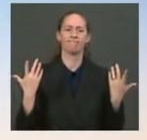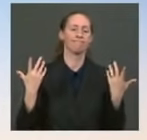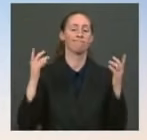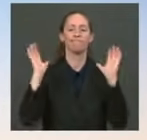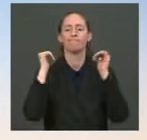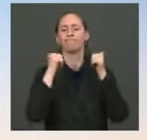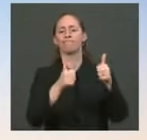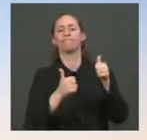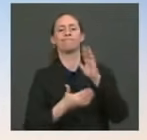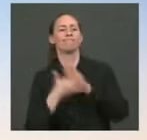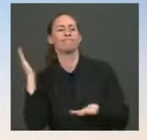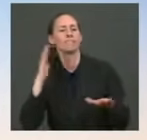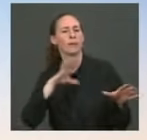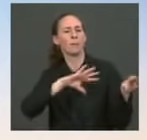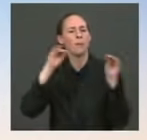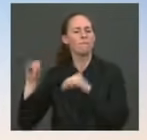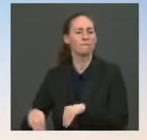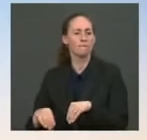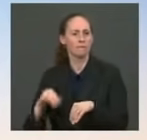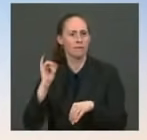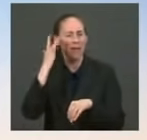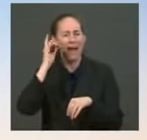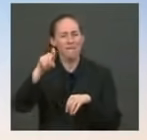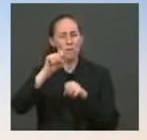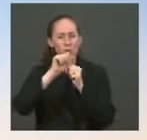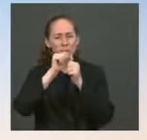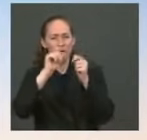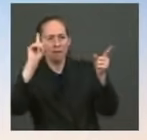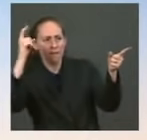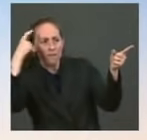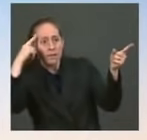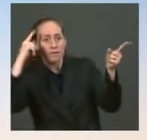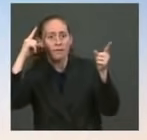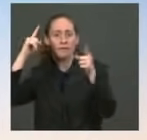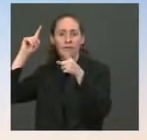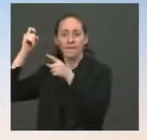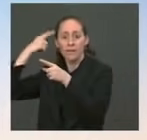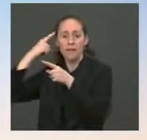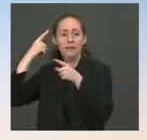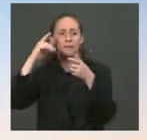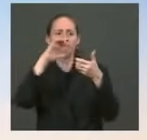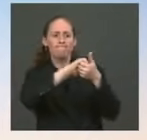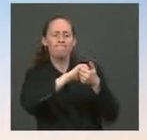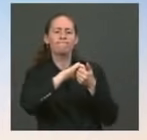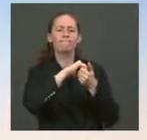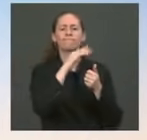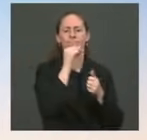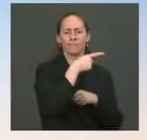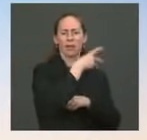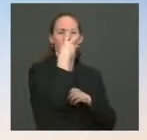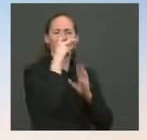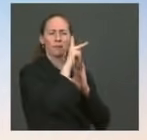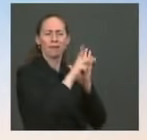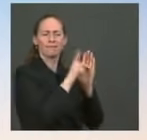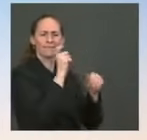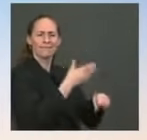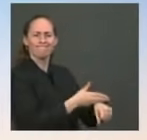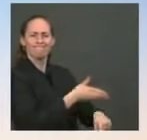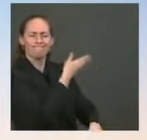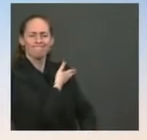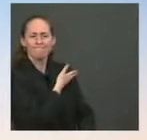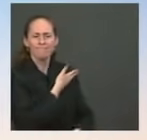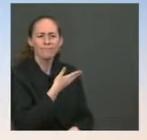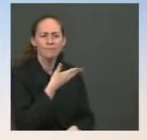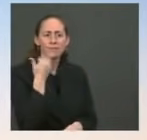that requires working with governments both to put in place new migration proceedings and processes or limitations sometimes at